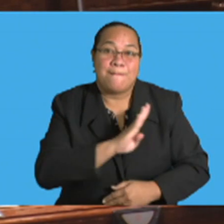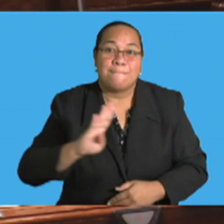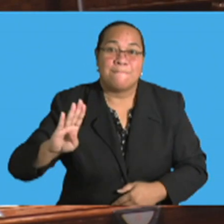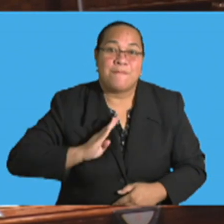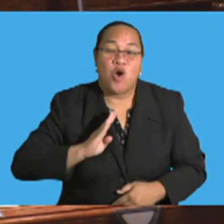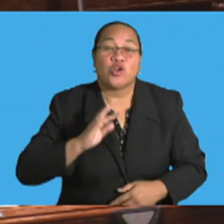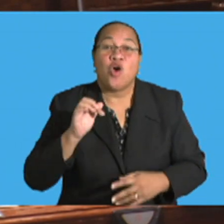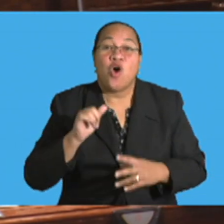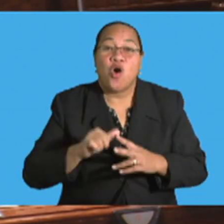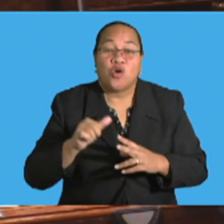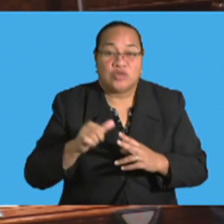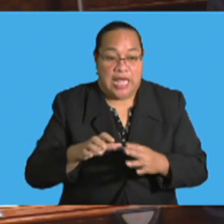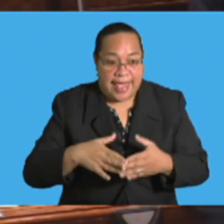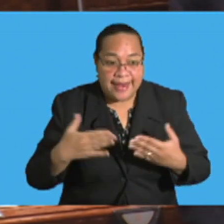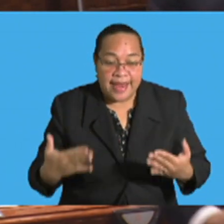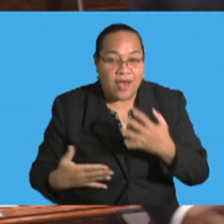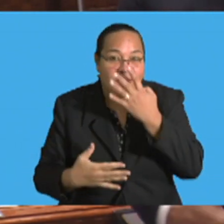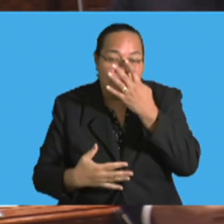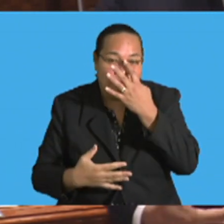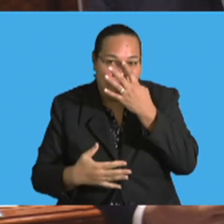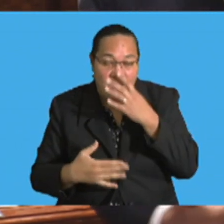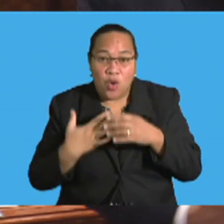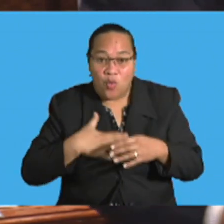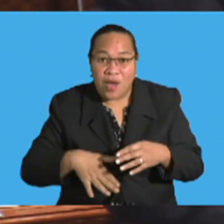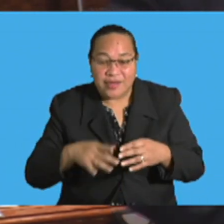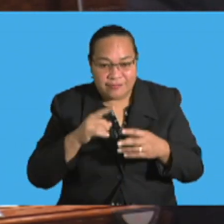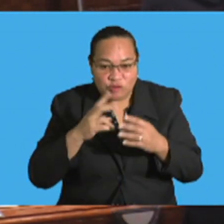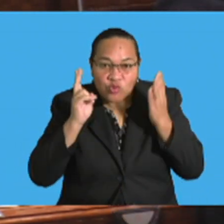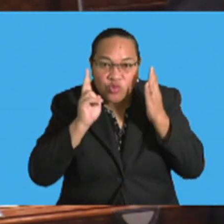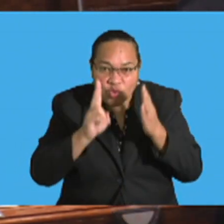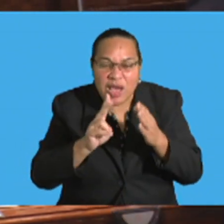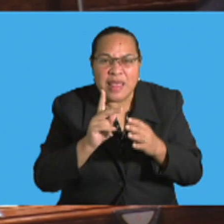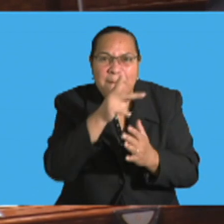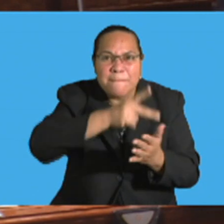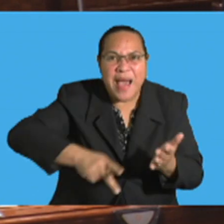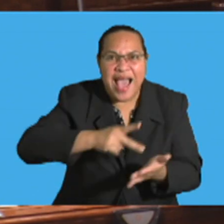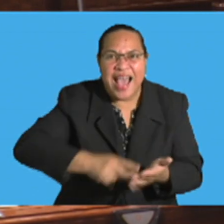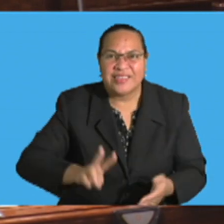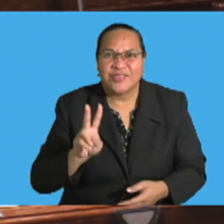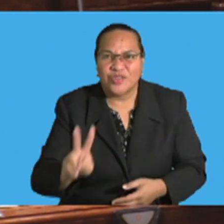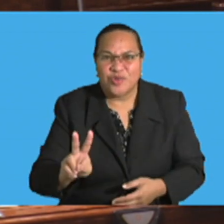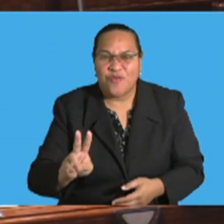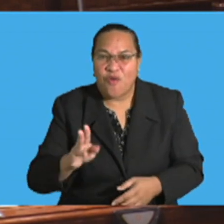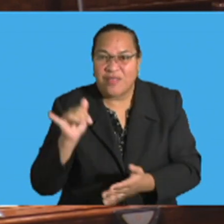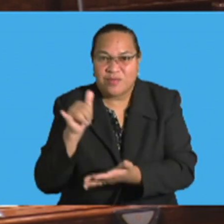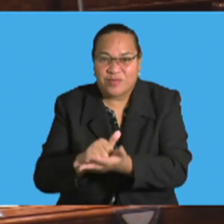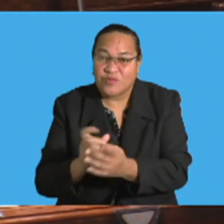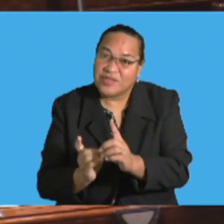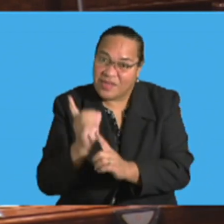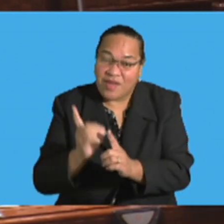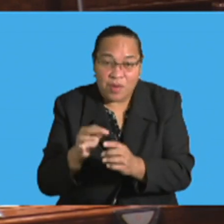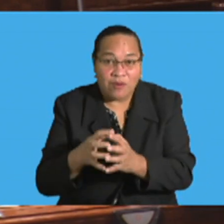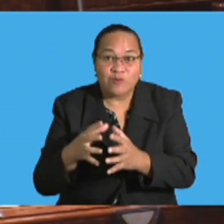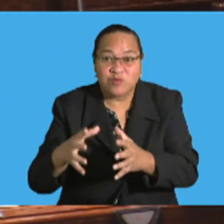of course, have now, just to highlight, we need to look at the second stage of the airport in terms of development. The airport is getting now filled up,